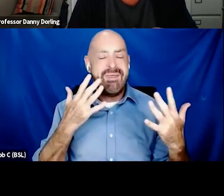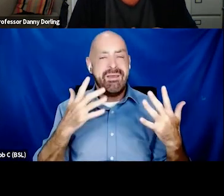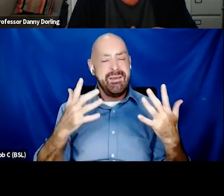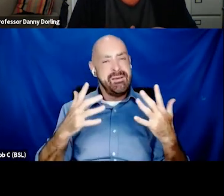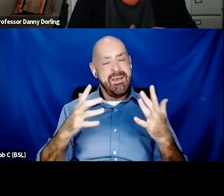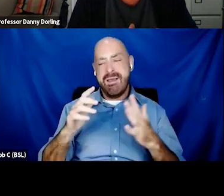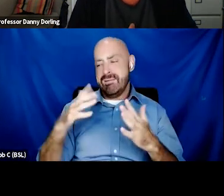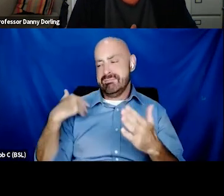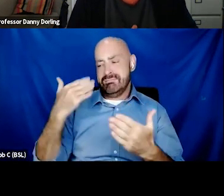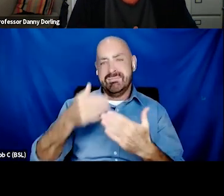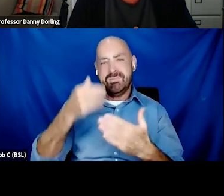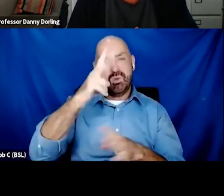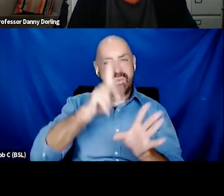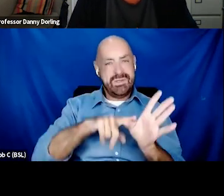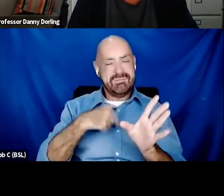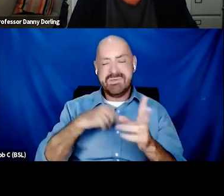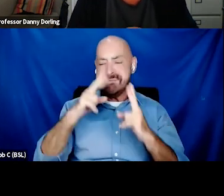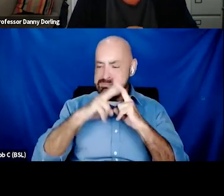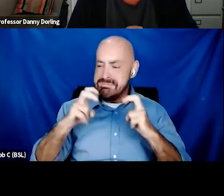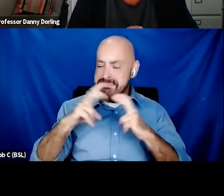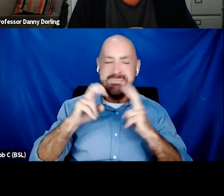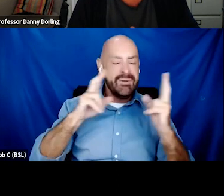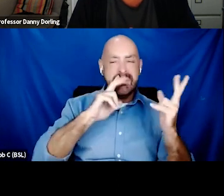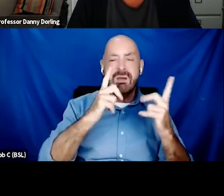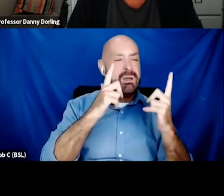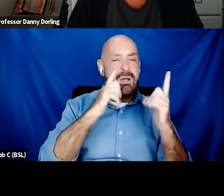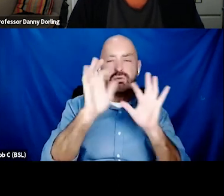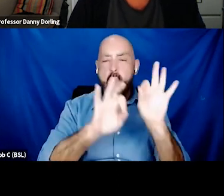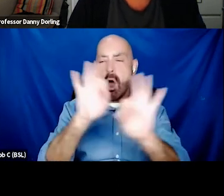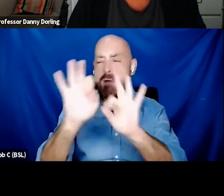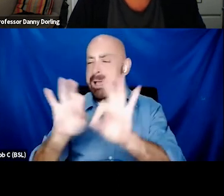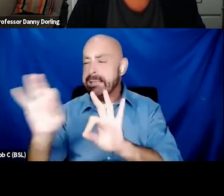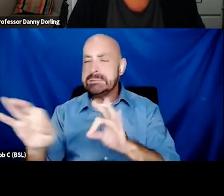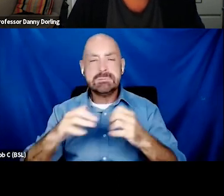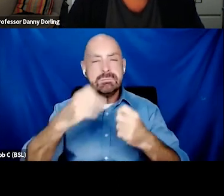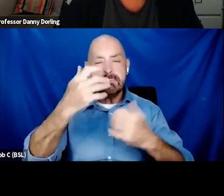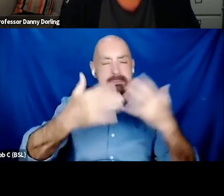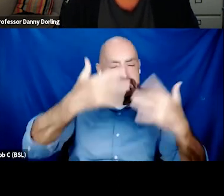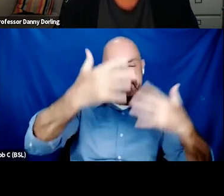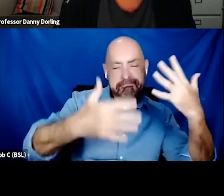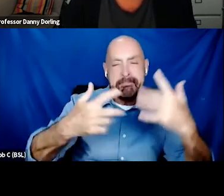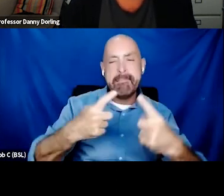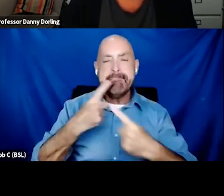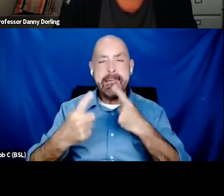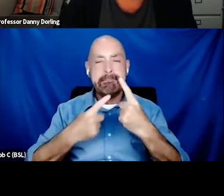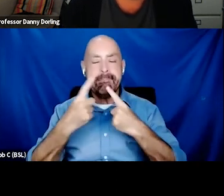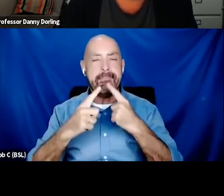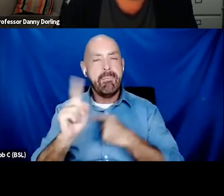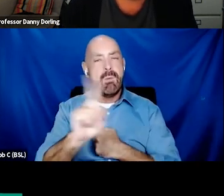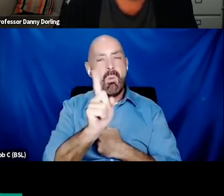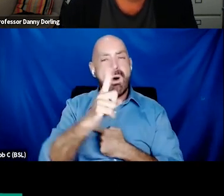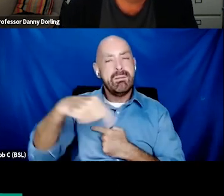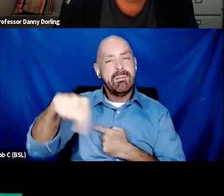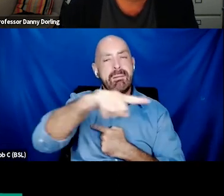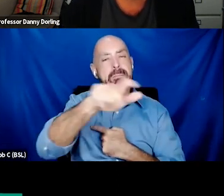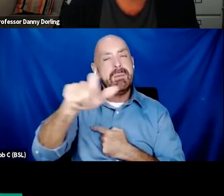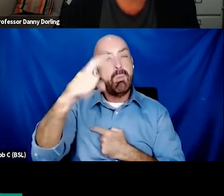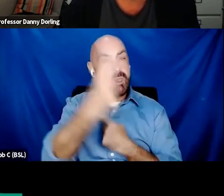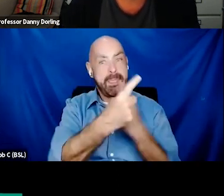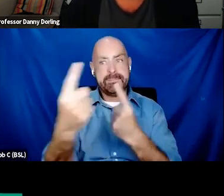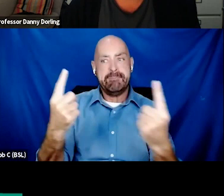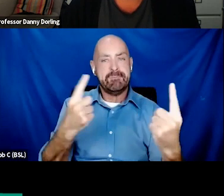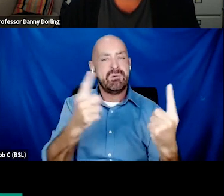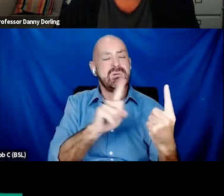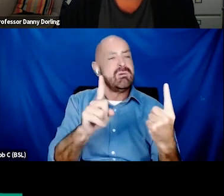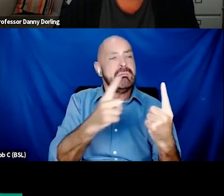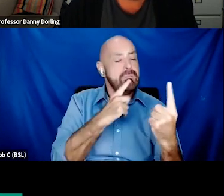2 years at surveys and other data about what people think about this themselves. What answers do